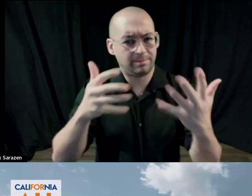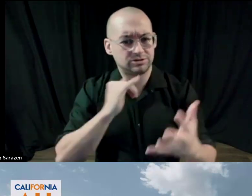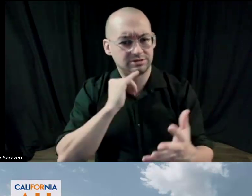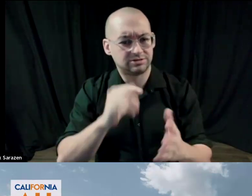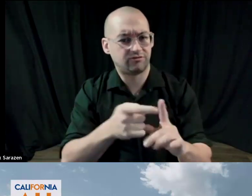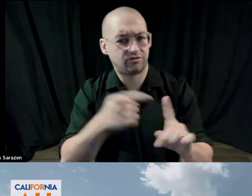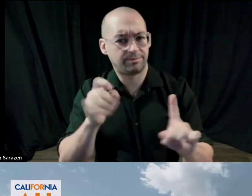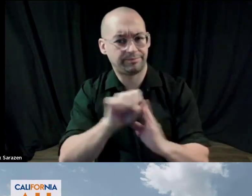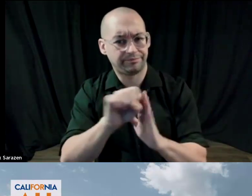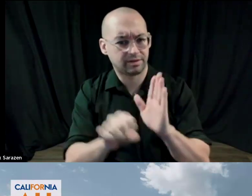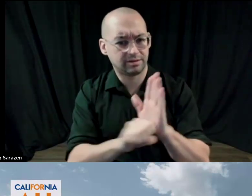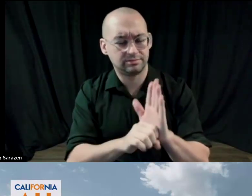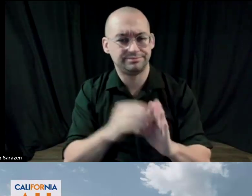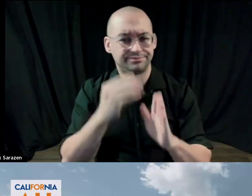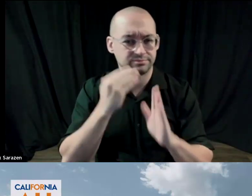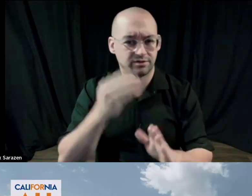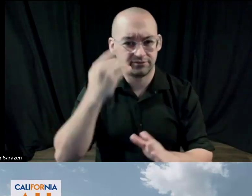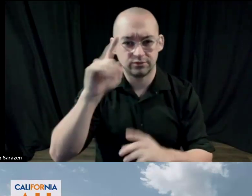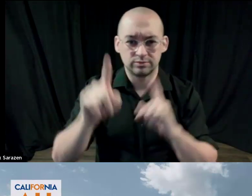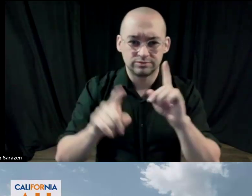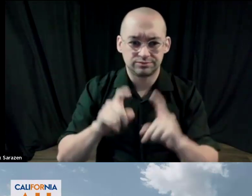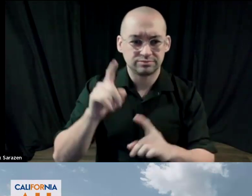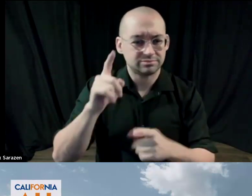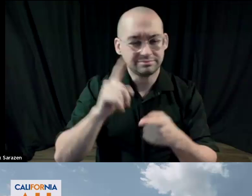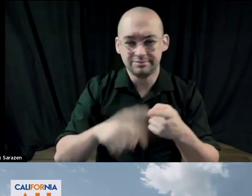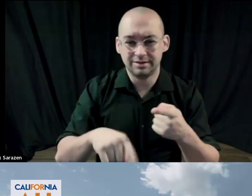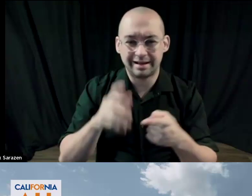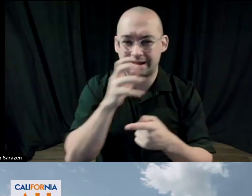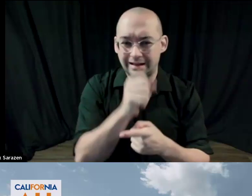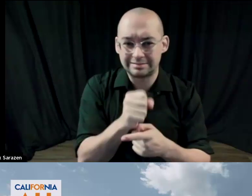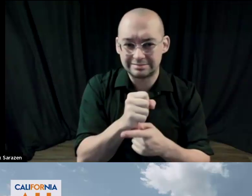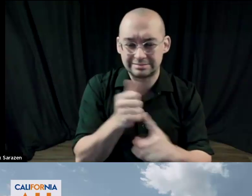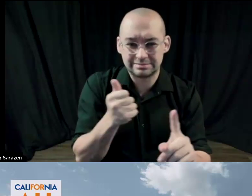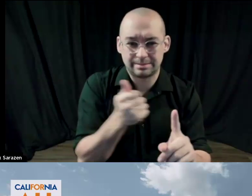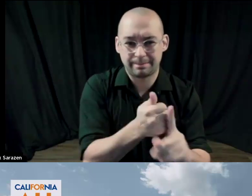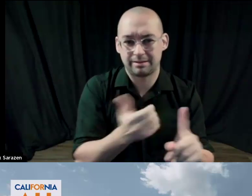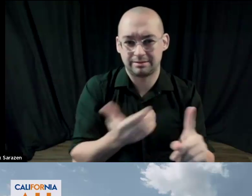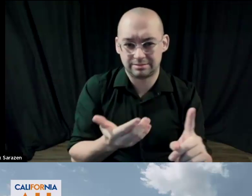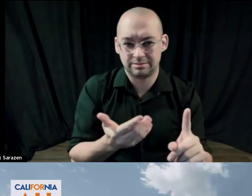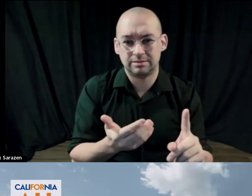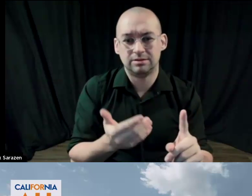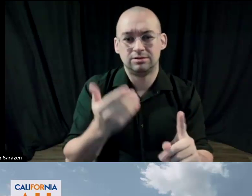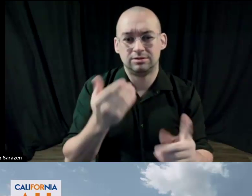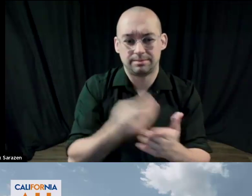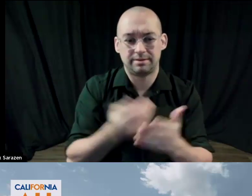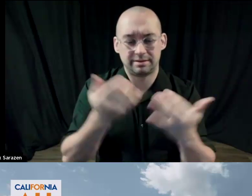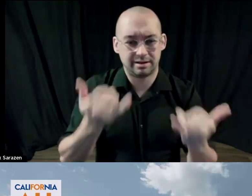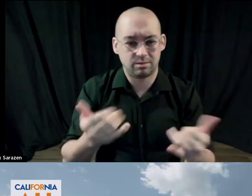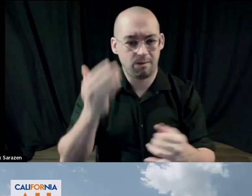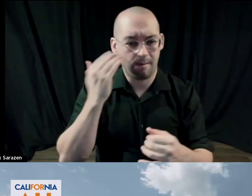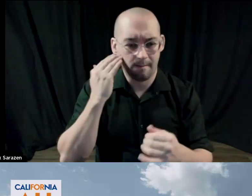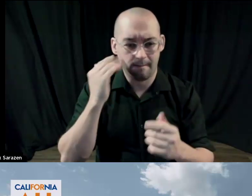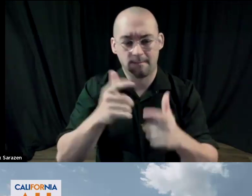Yeah, thanks for the question. We can't really speculate on the impact to the funds right now. We know there's a lot